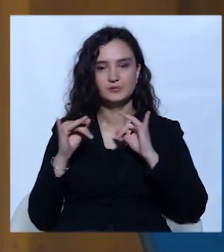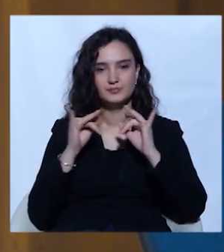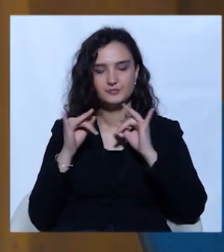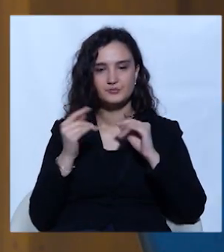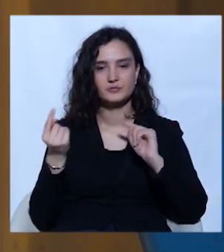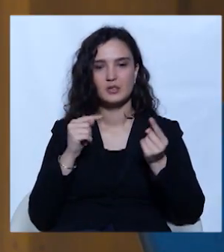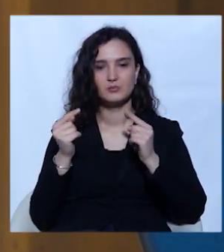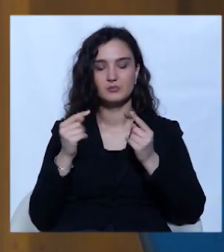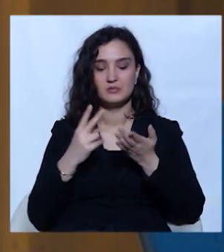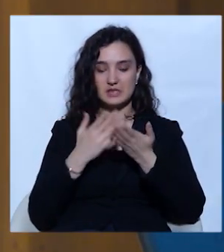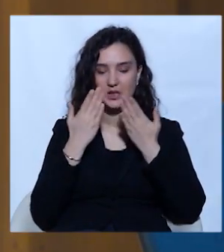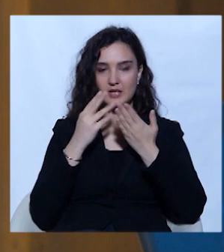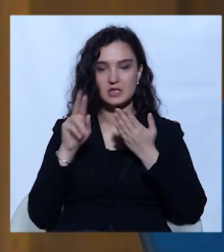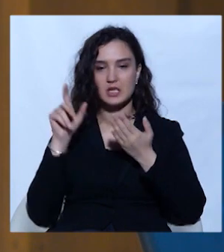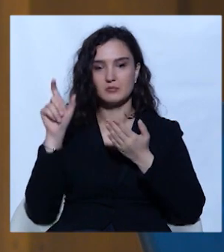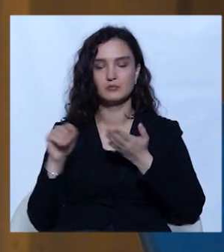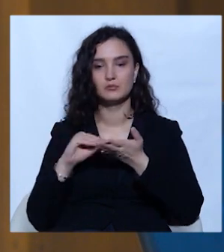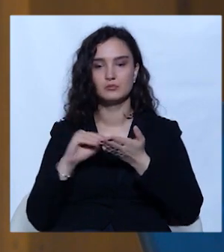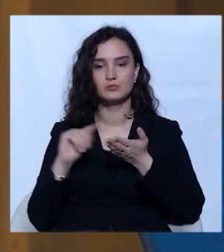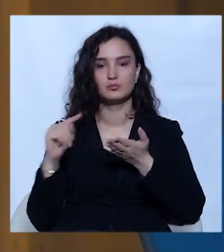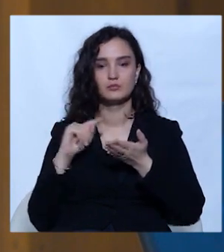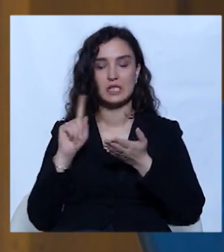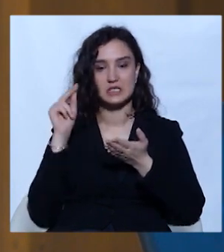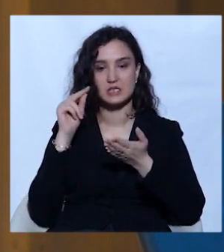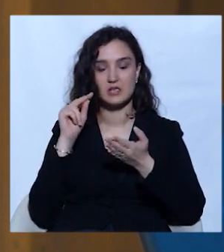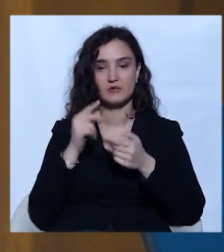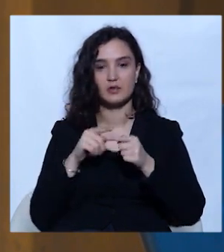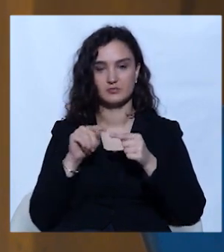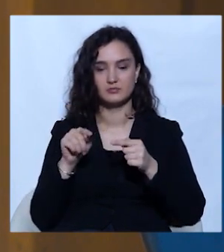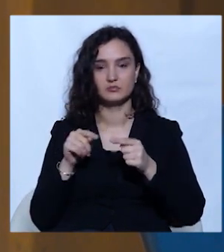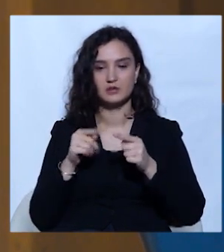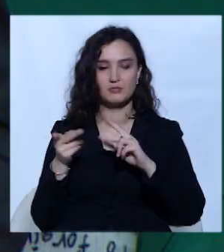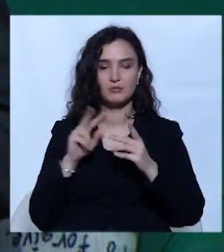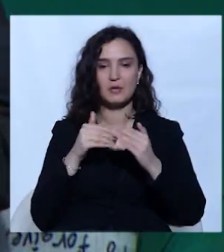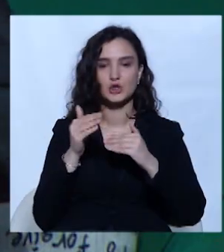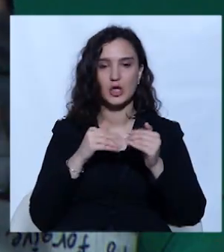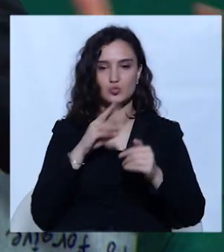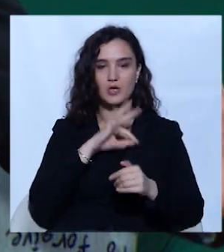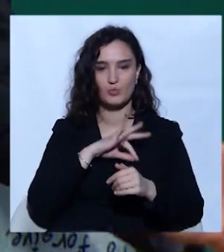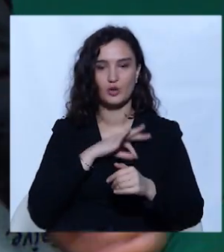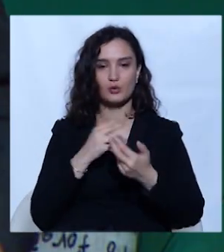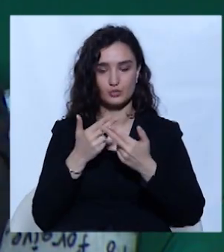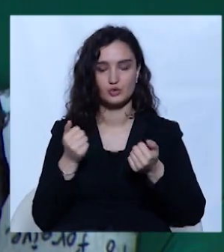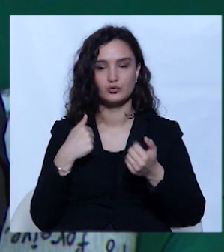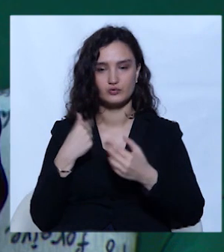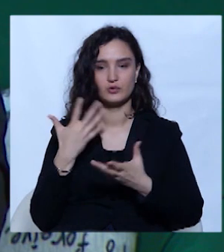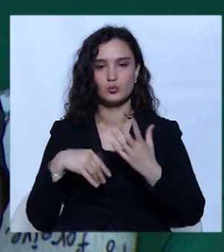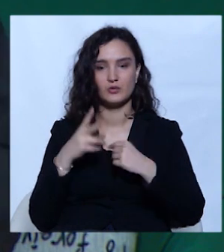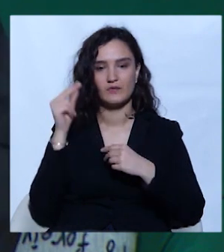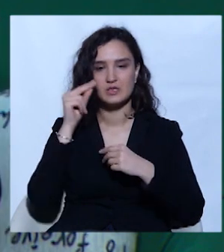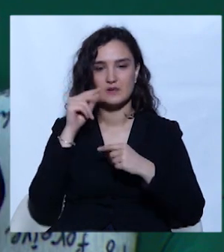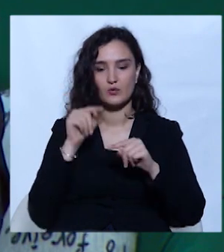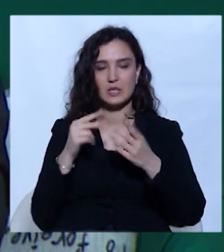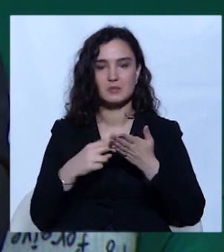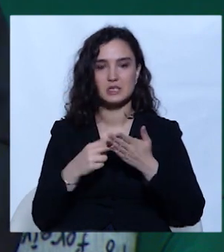between the readers of the book to sort of take what they've learned from the book and put it into practice. I think there's something that we can all learn from